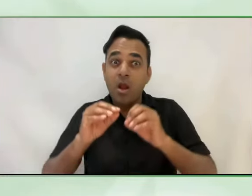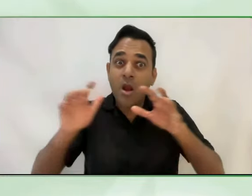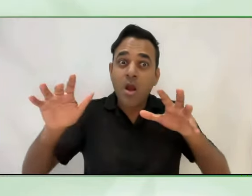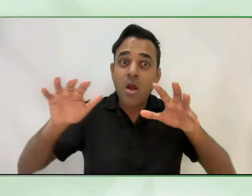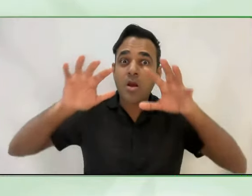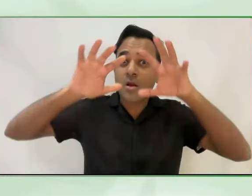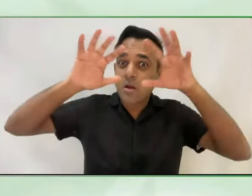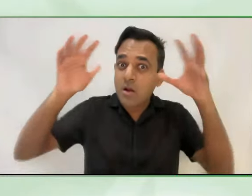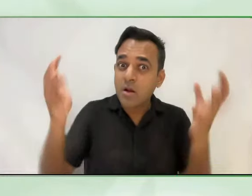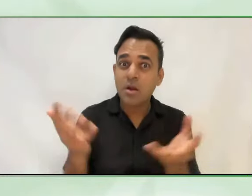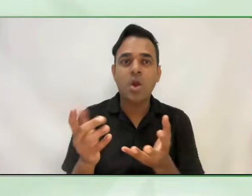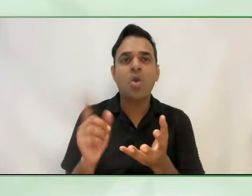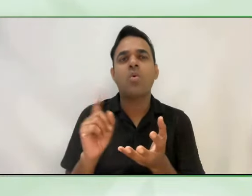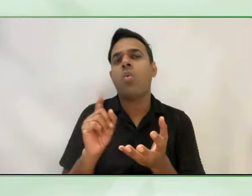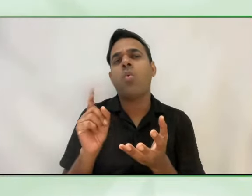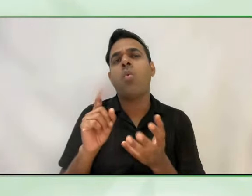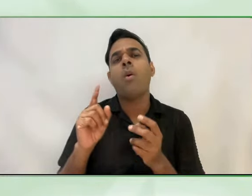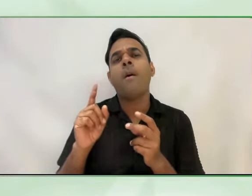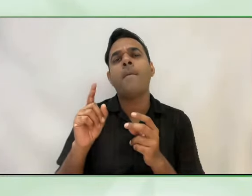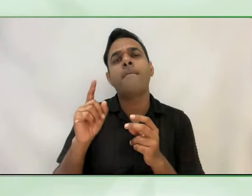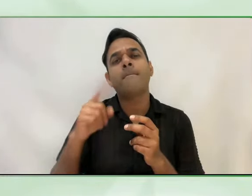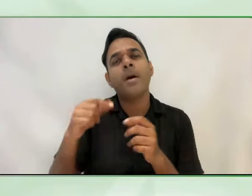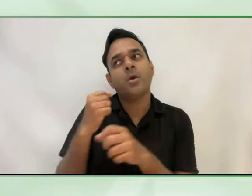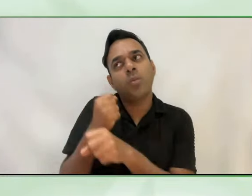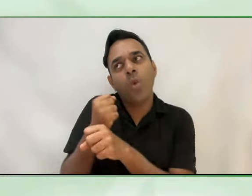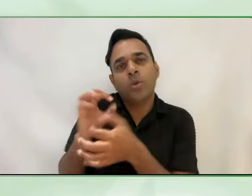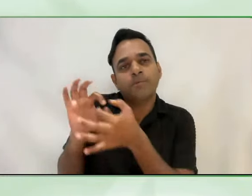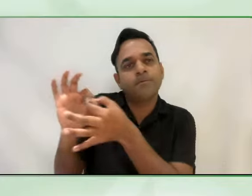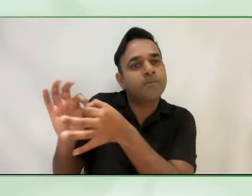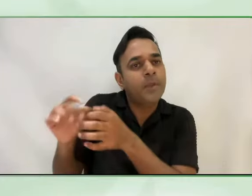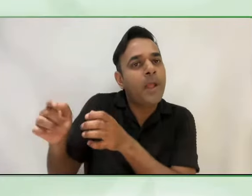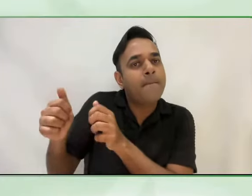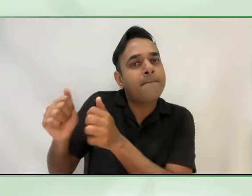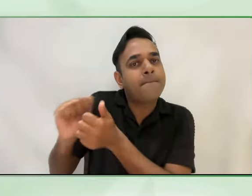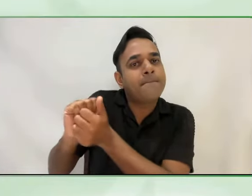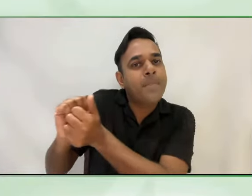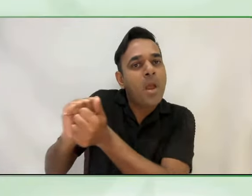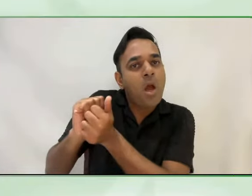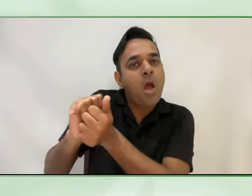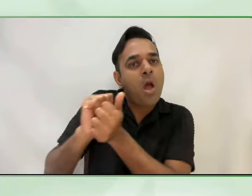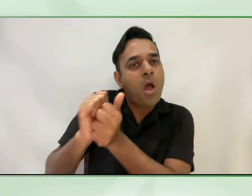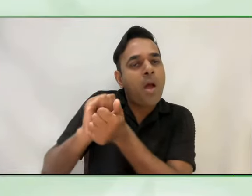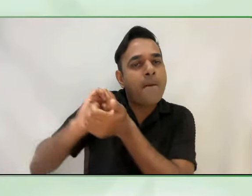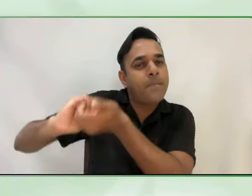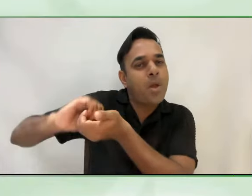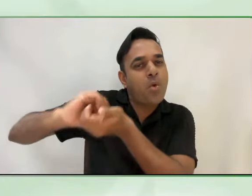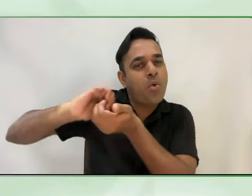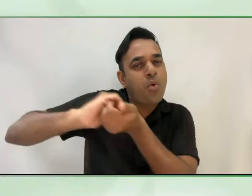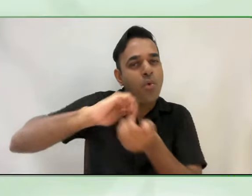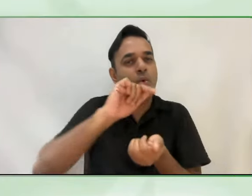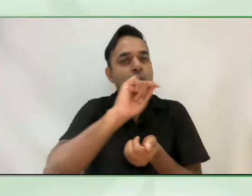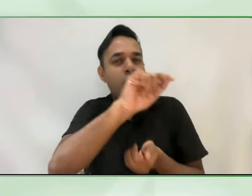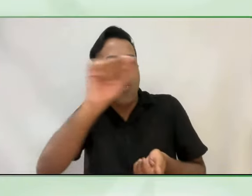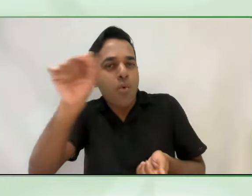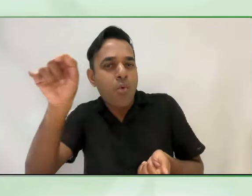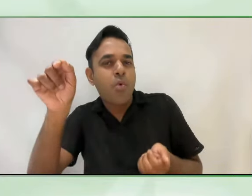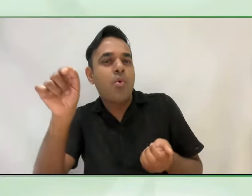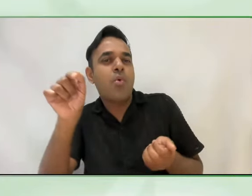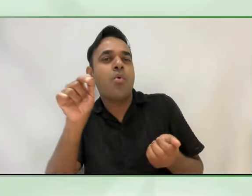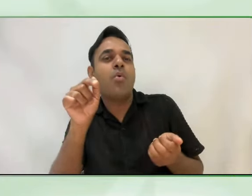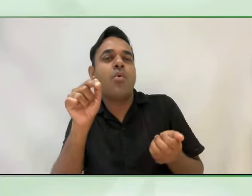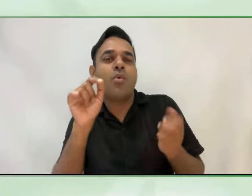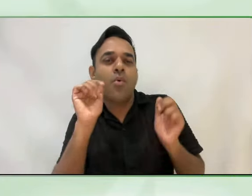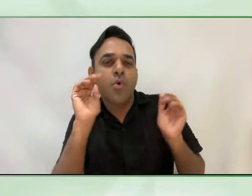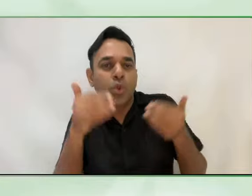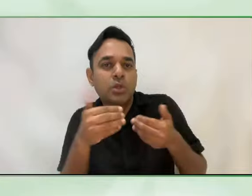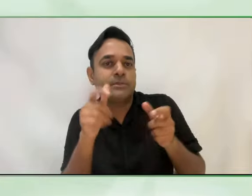nationally. Okay, I think that we know who your audience here is, and I'm sure that some people will approach